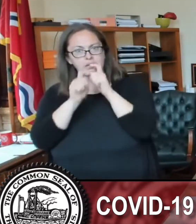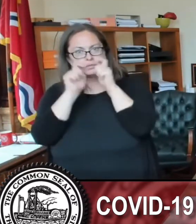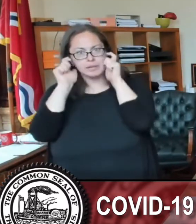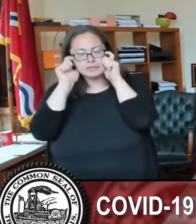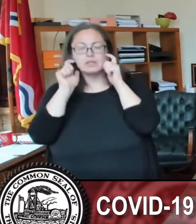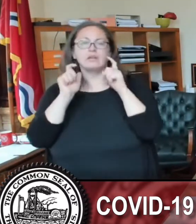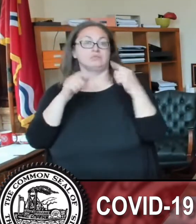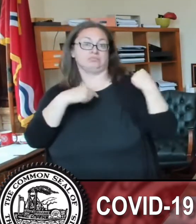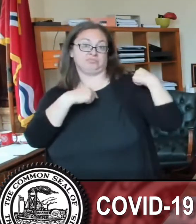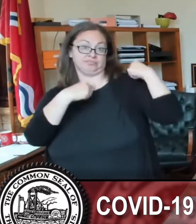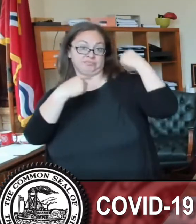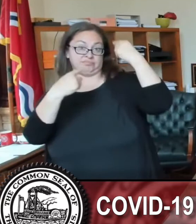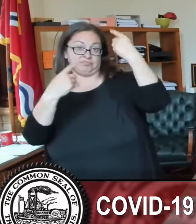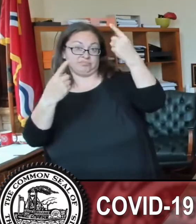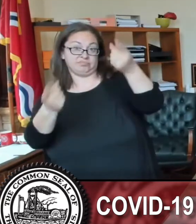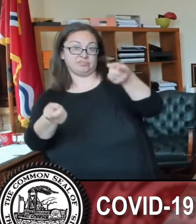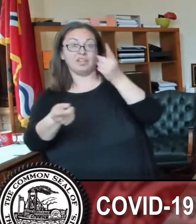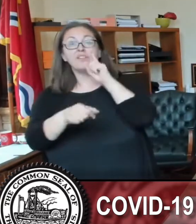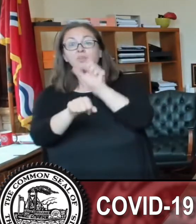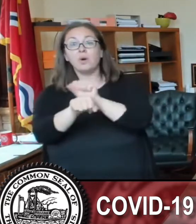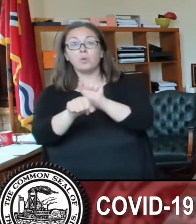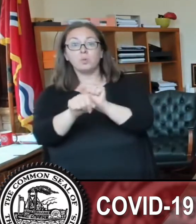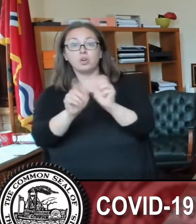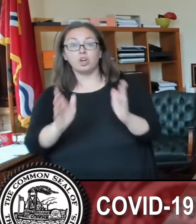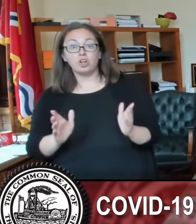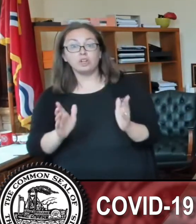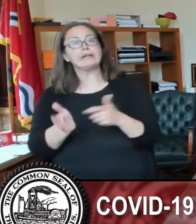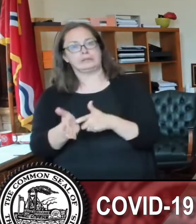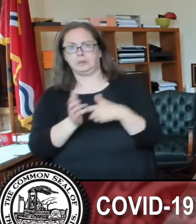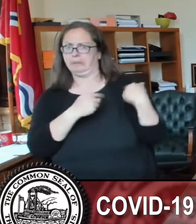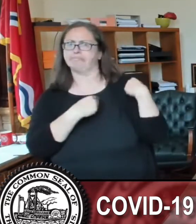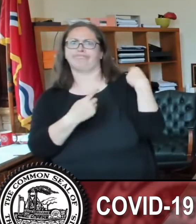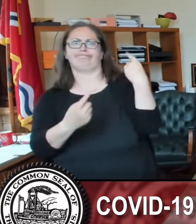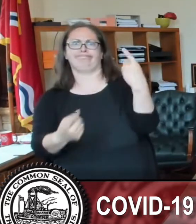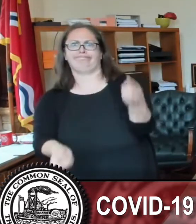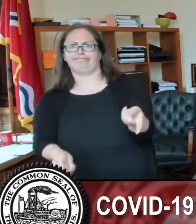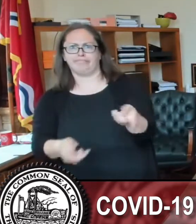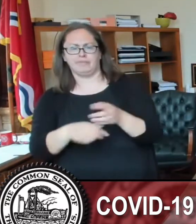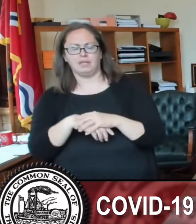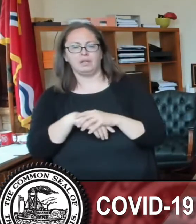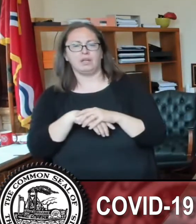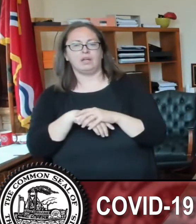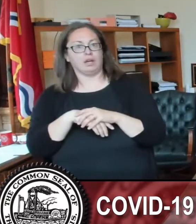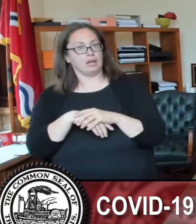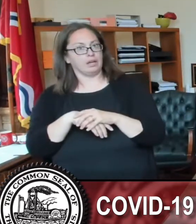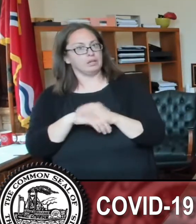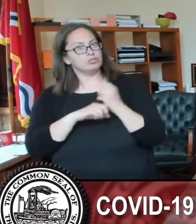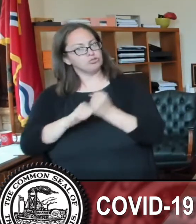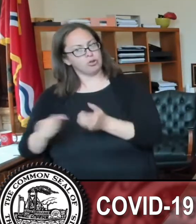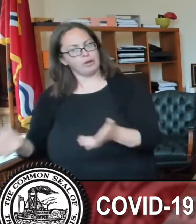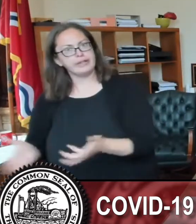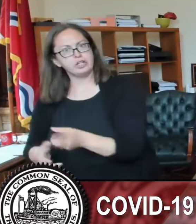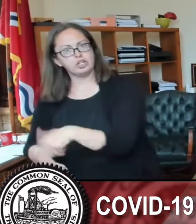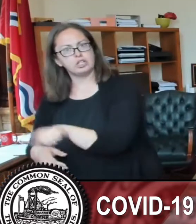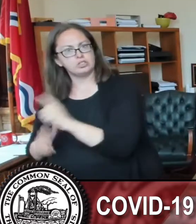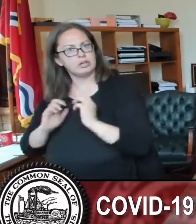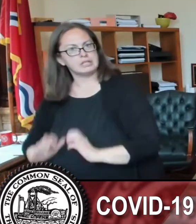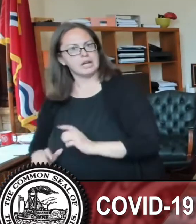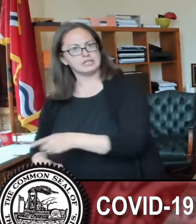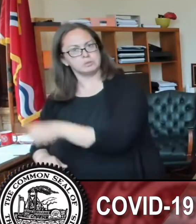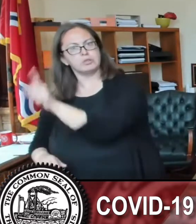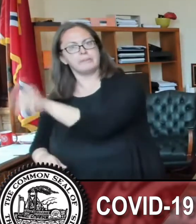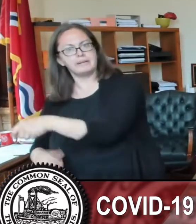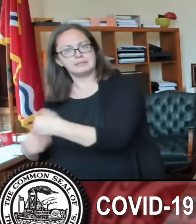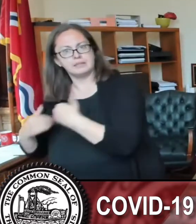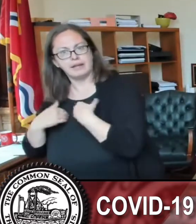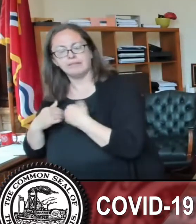been all along required for the workers in those stores. And they were strongly encouraged for customers. Now